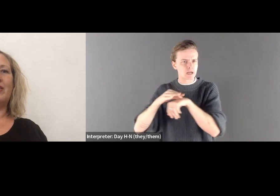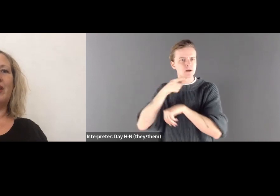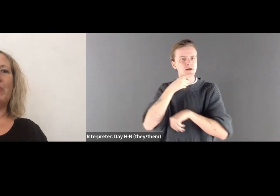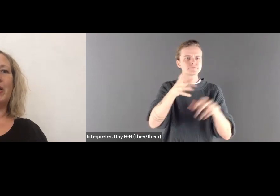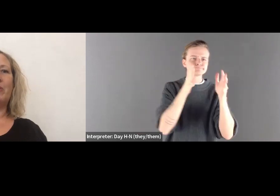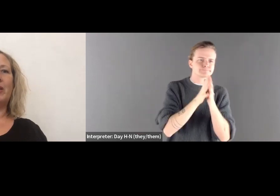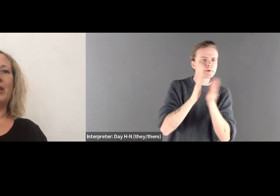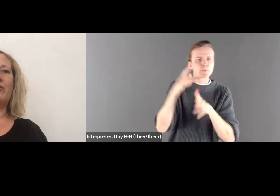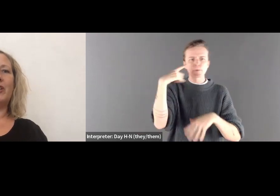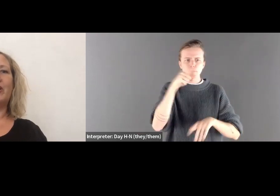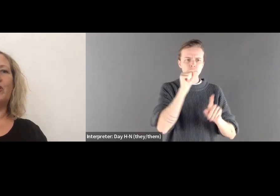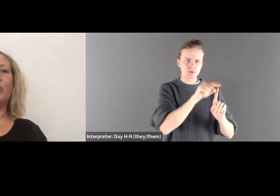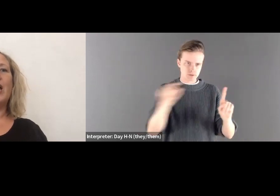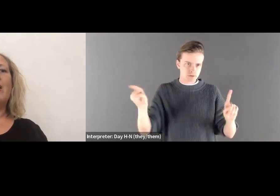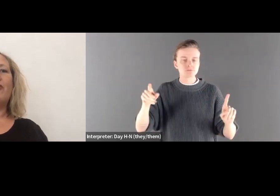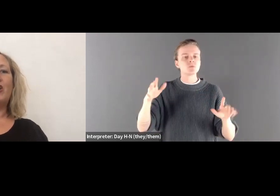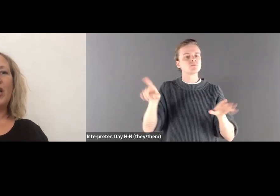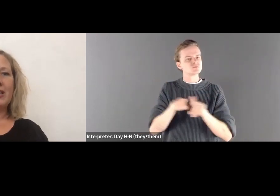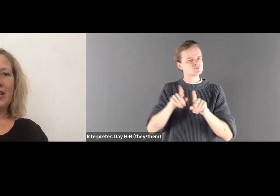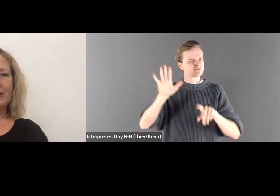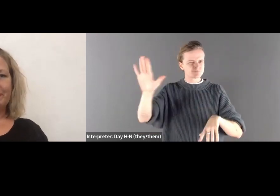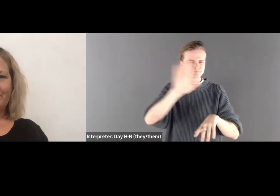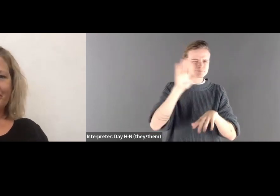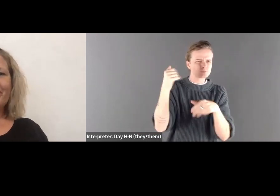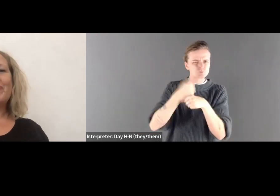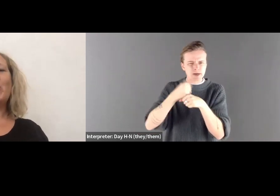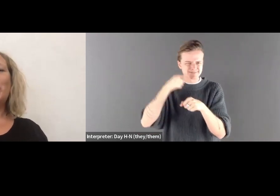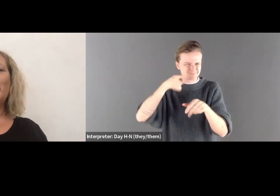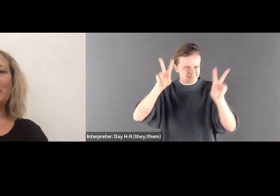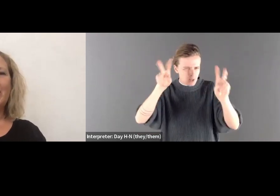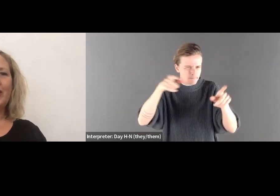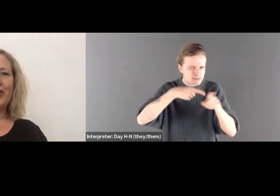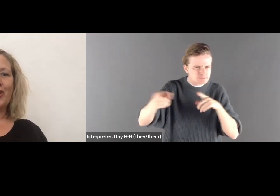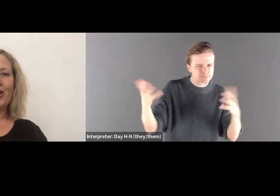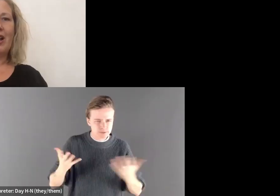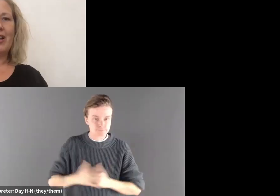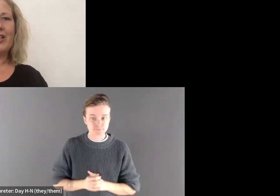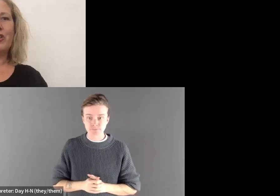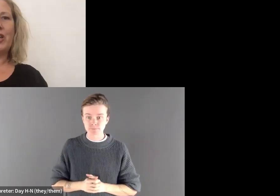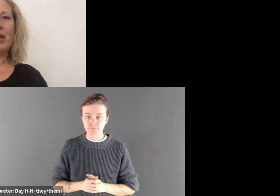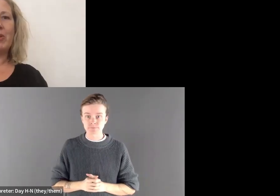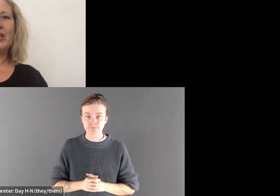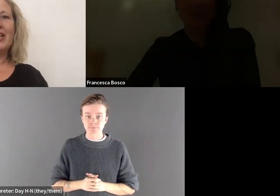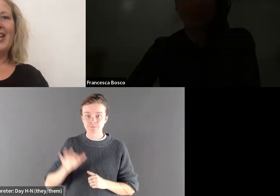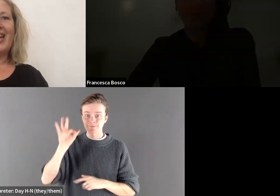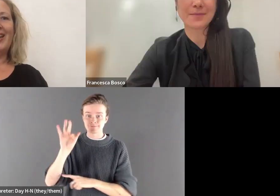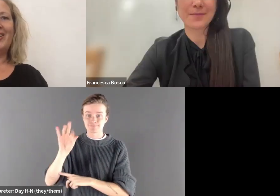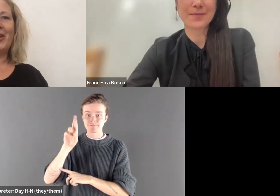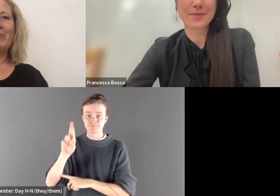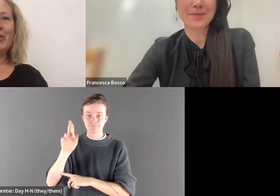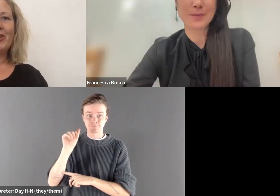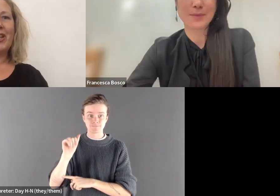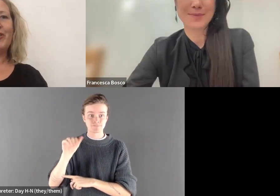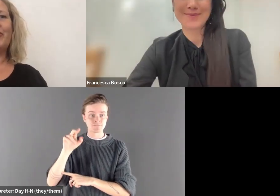in this topic-related field. So Francesca, would you please turn on your camera